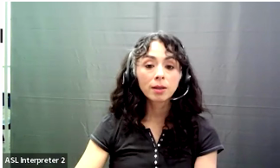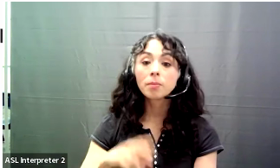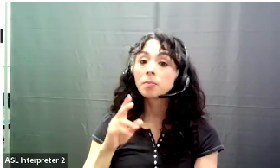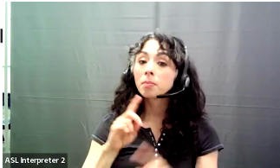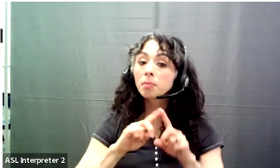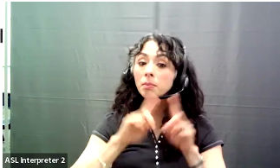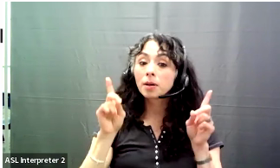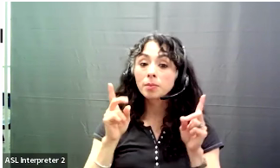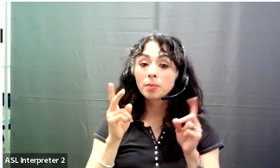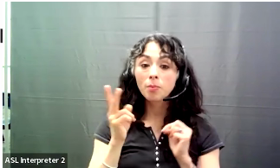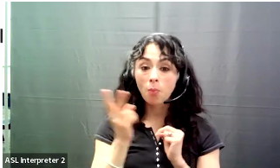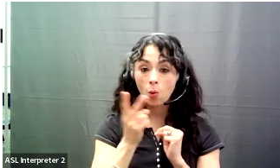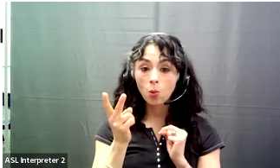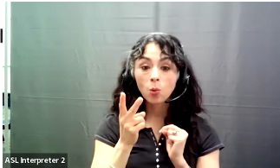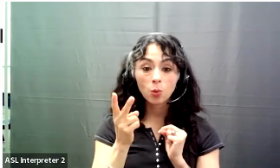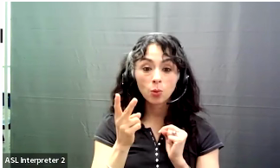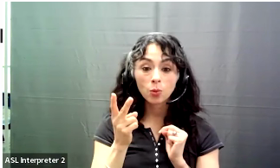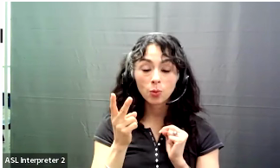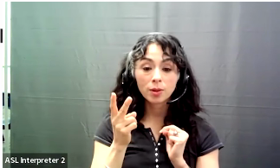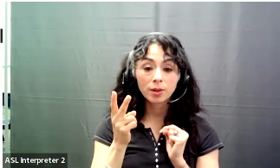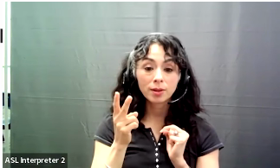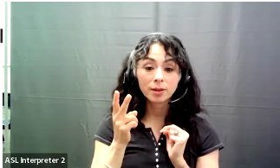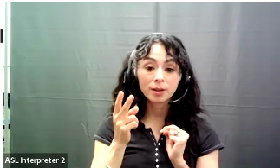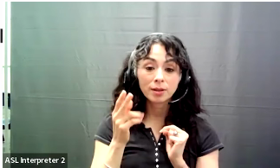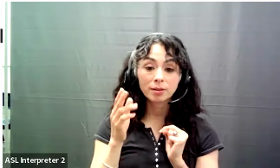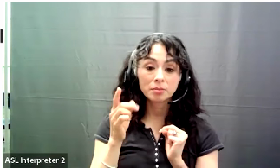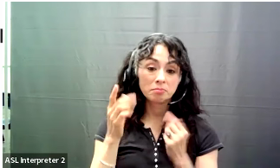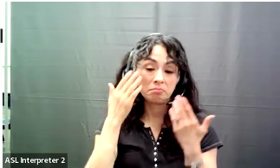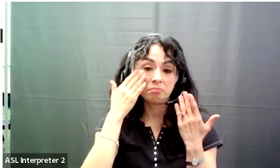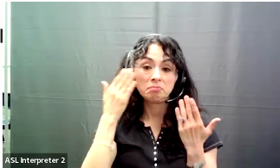UPR in Mayagüez, and